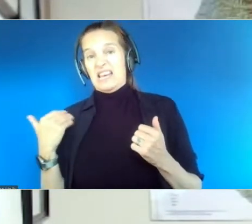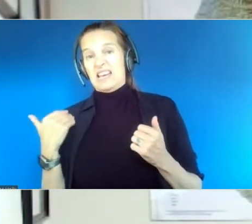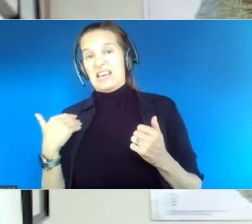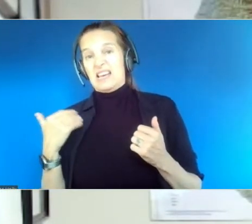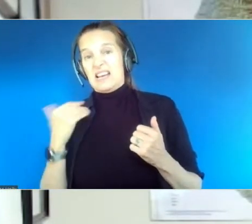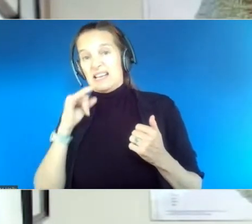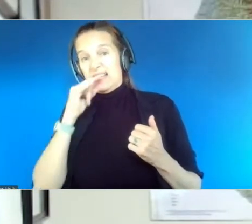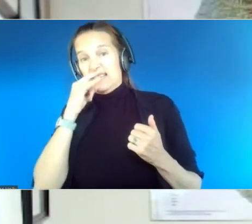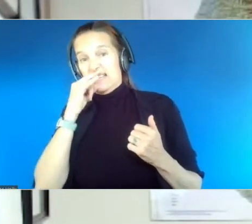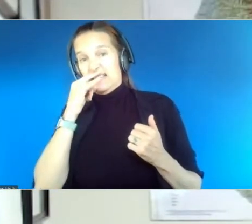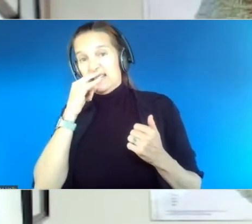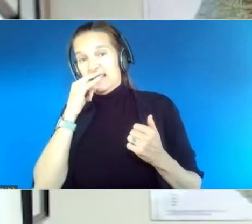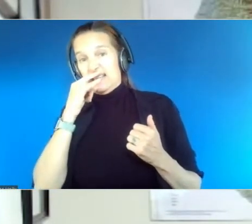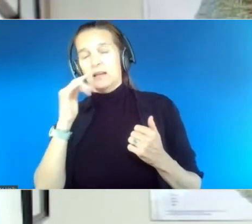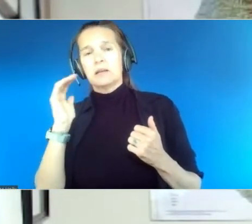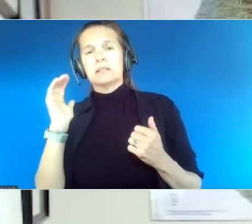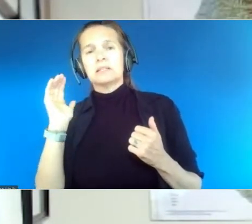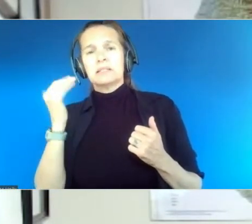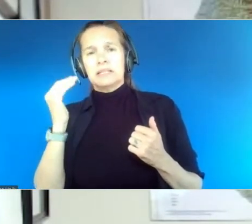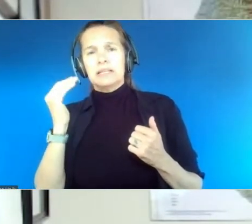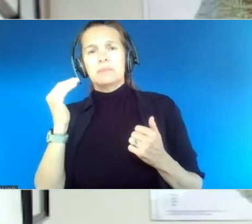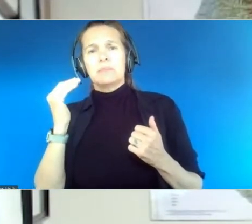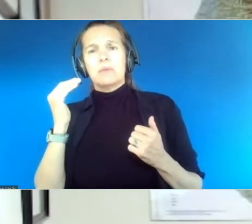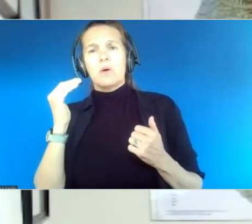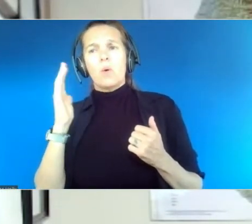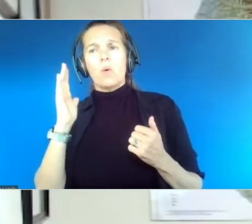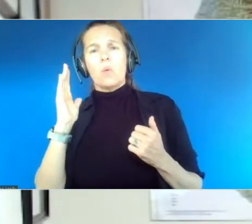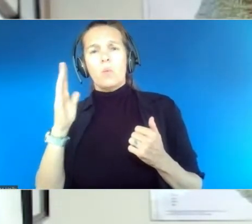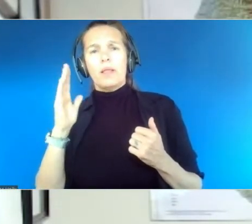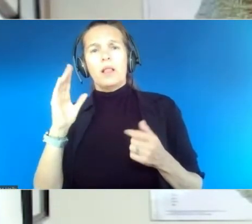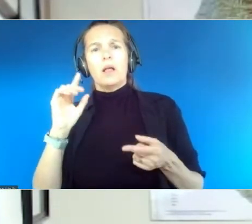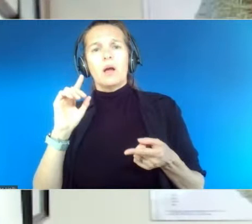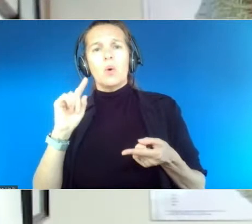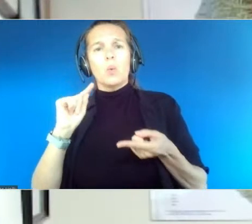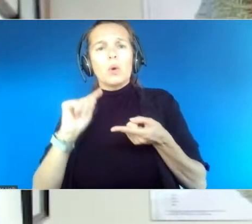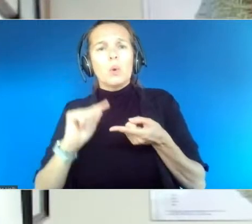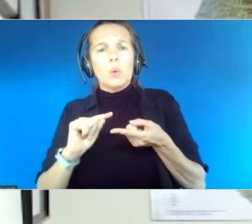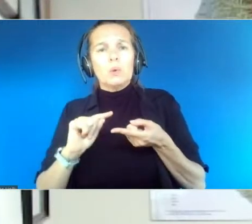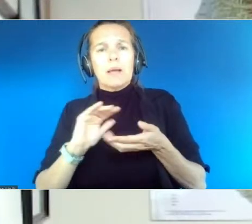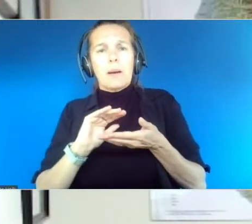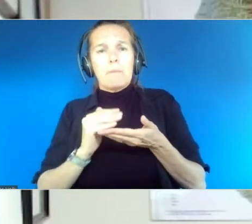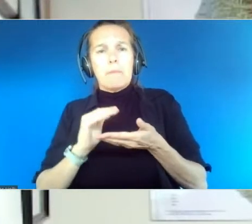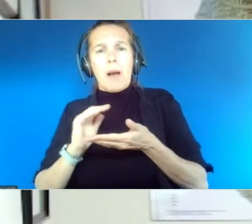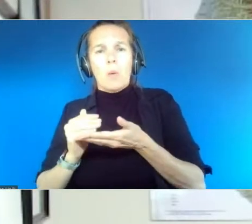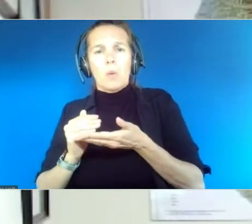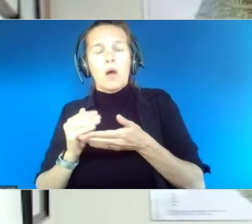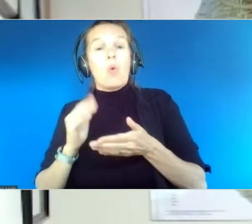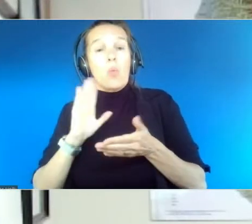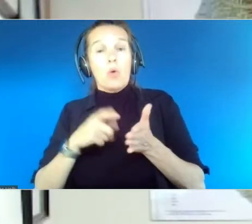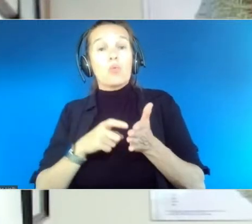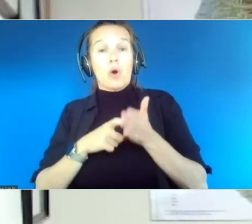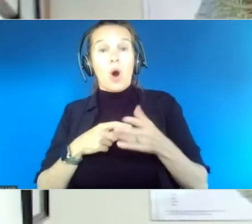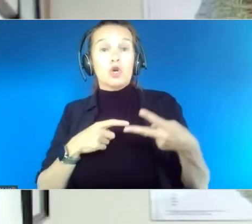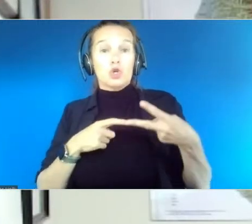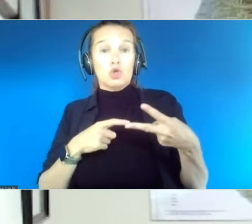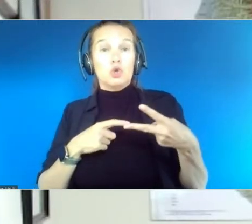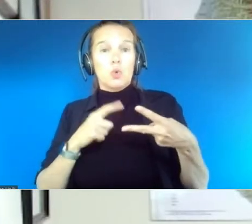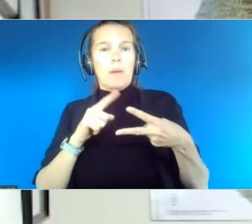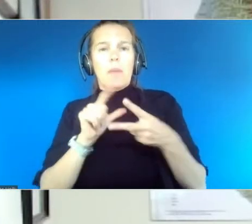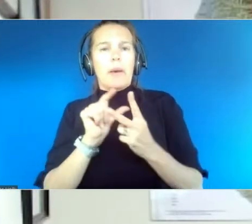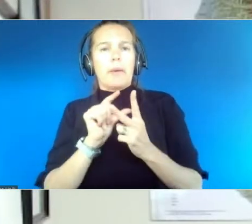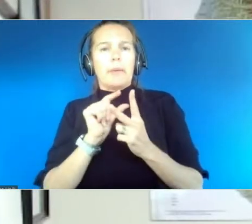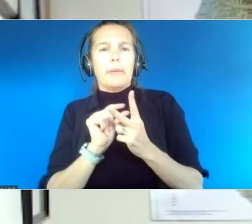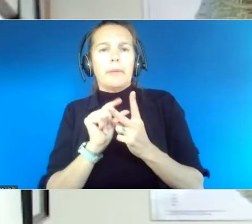looks like they will reduce the doses, but probably will continue to require 2 doses. And the reason for that is